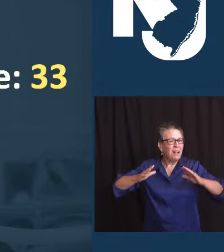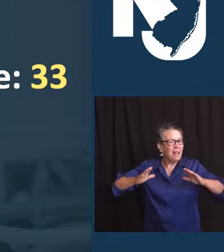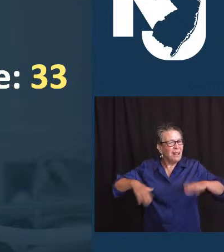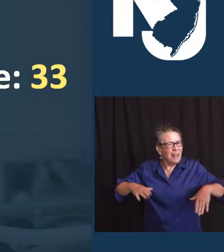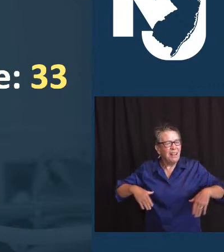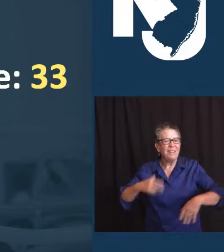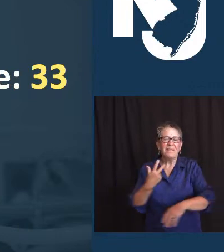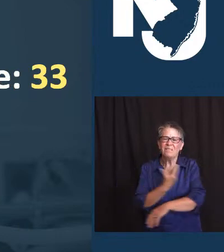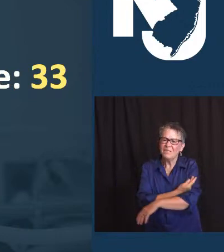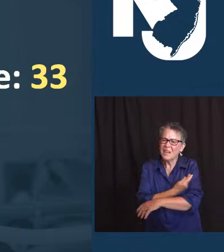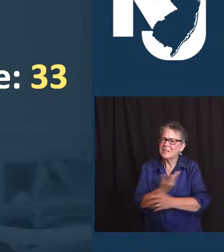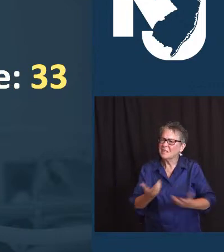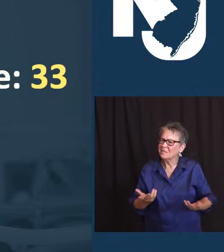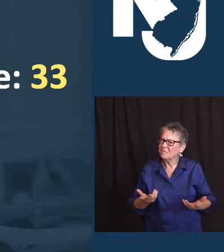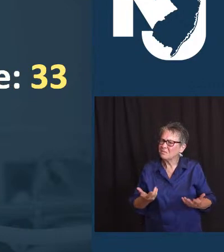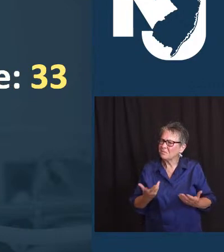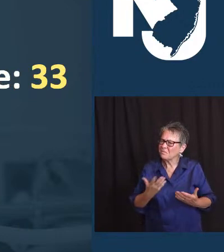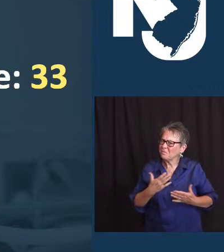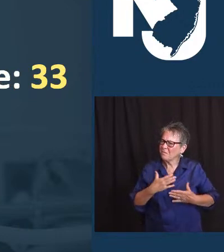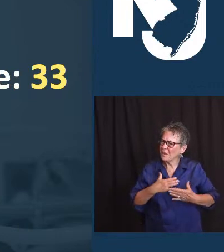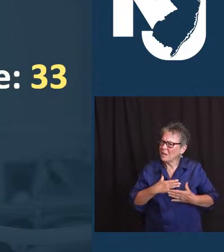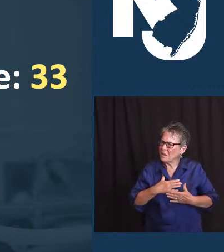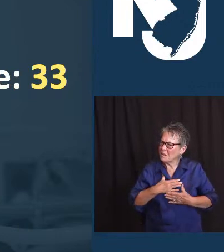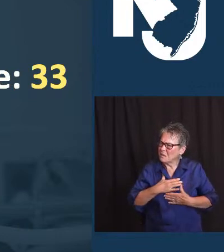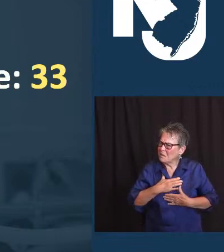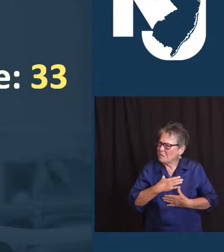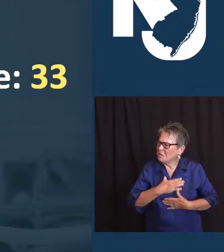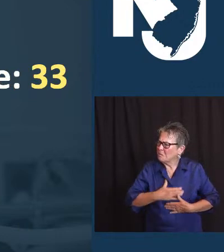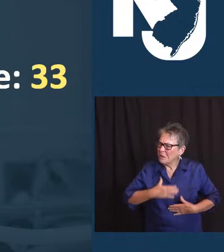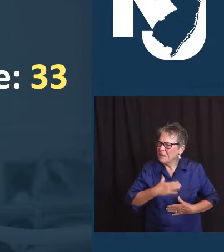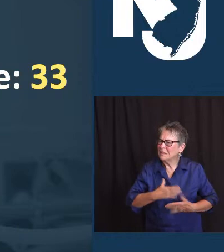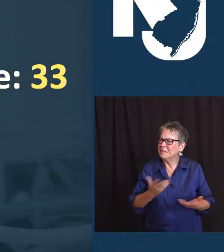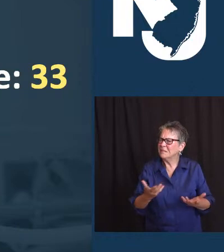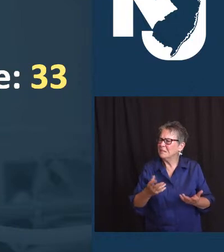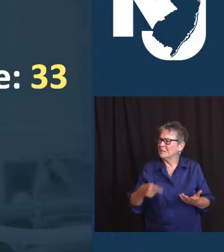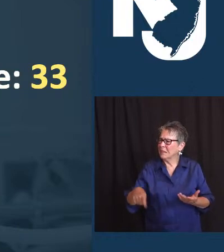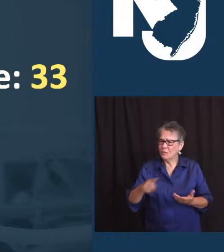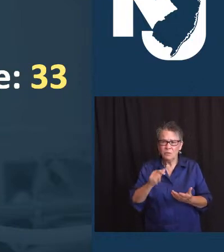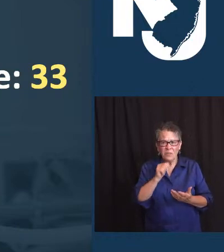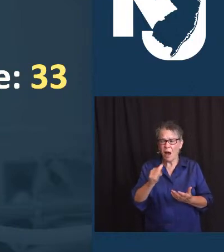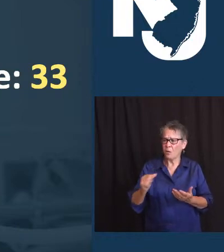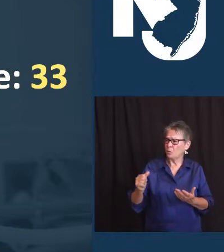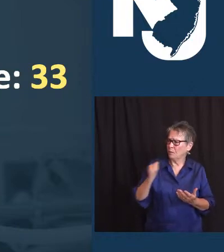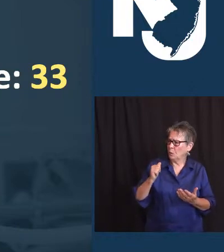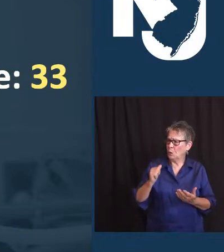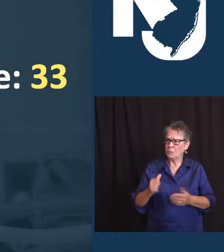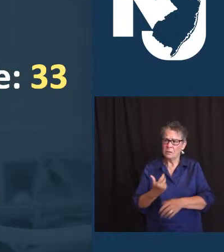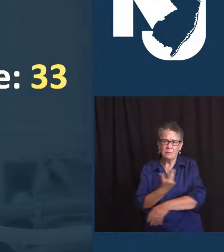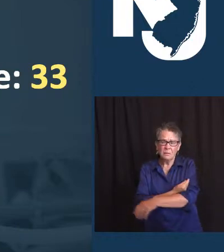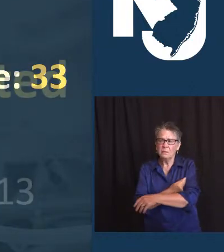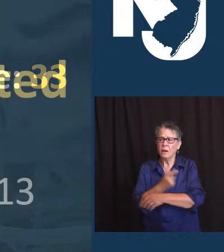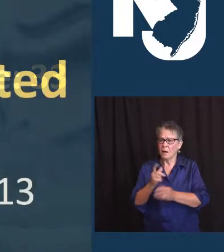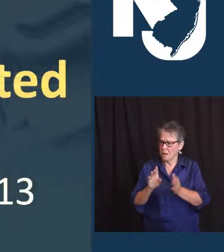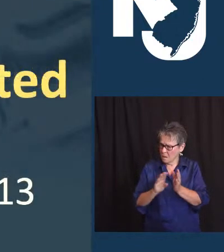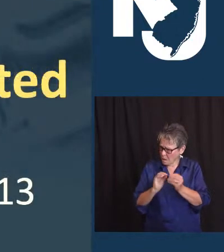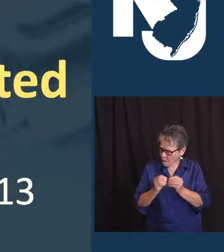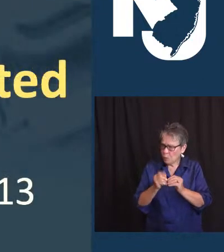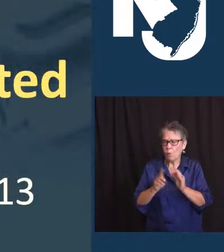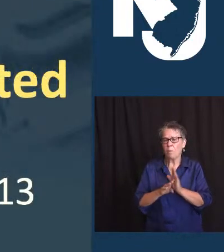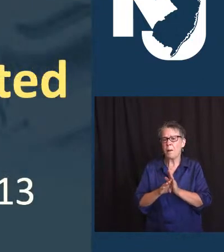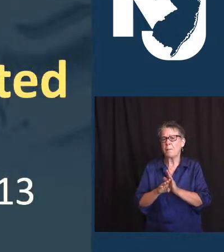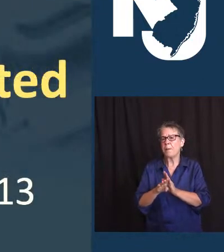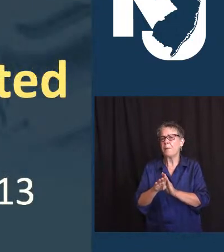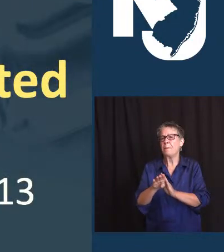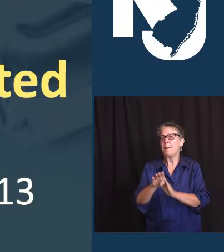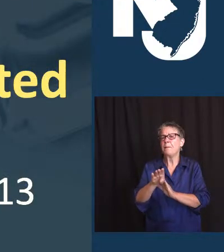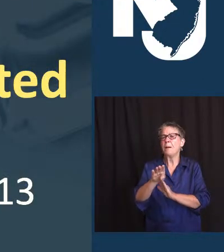risks will remain. As I noted, we're among the leaders nationally in terms of vaccinations. According to the CDC's data,